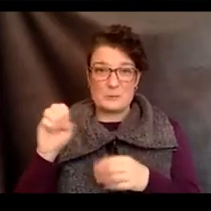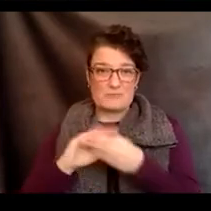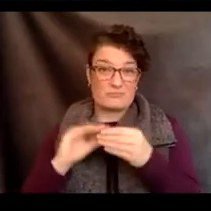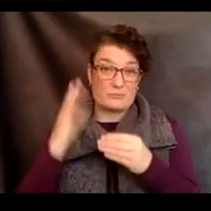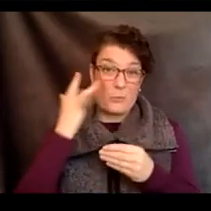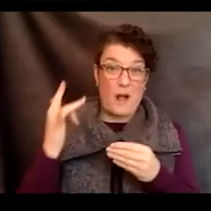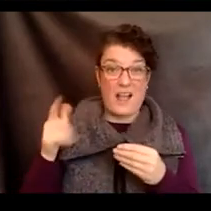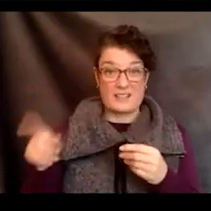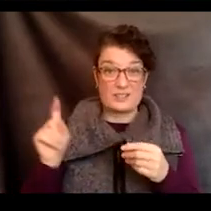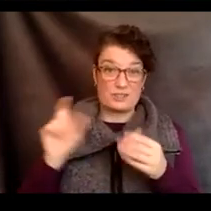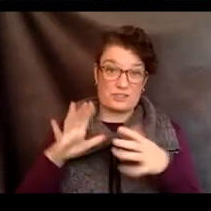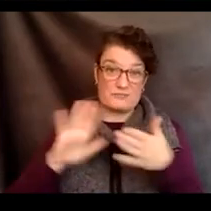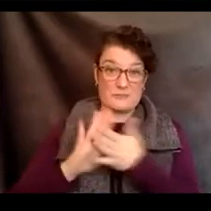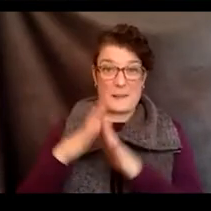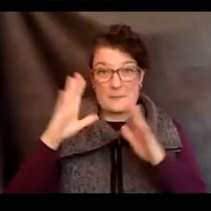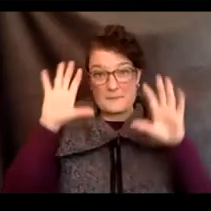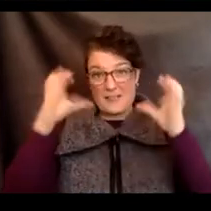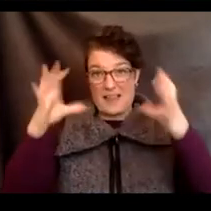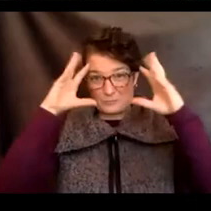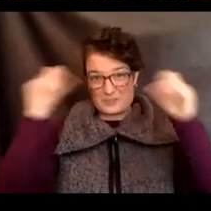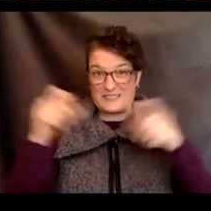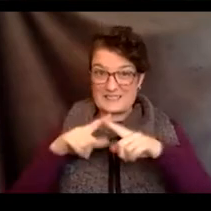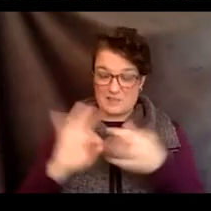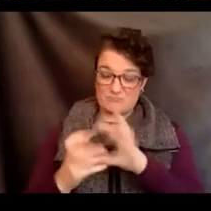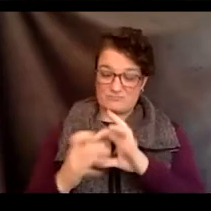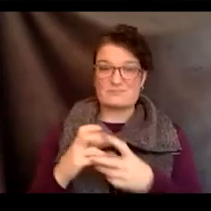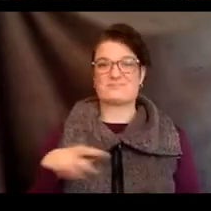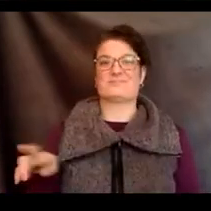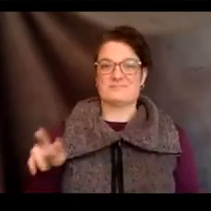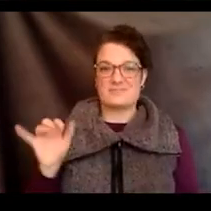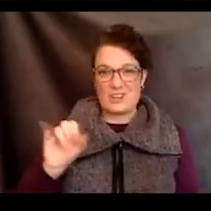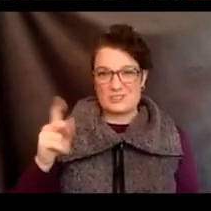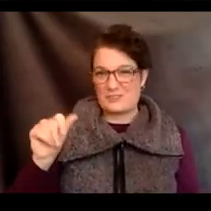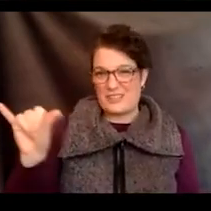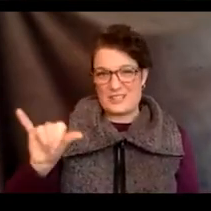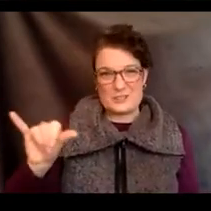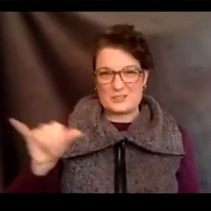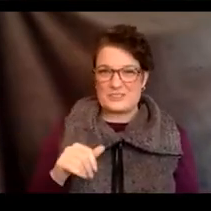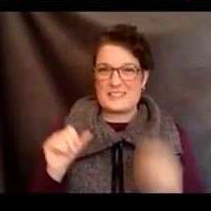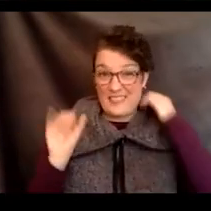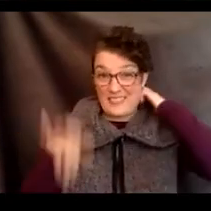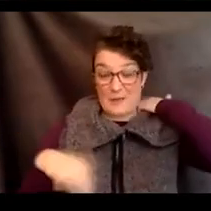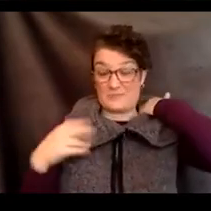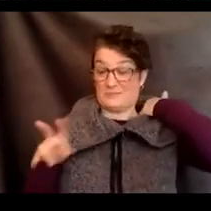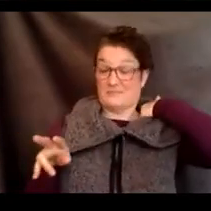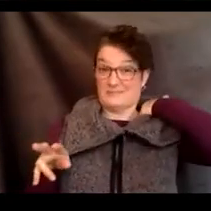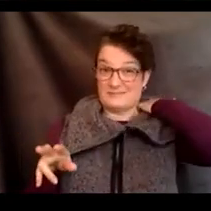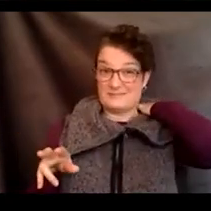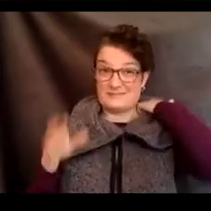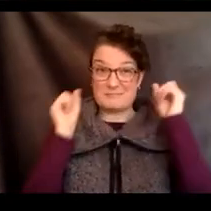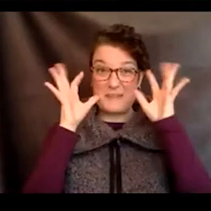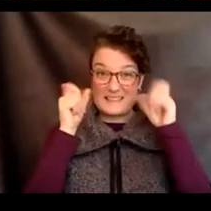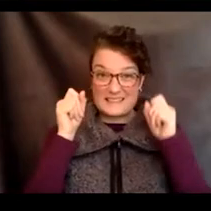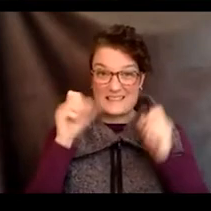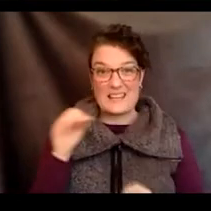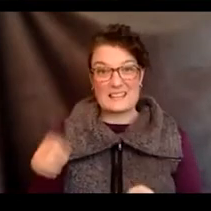solving the Rubik's Cube. I think Sophia was also in my reg at the time. So that was pretty amazing.